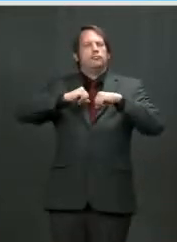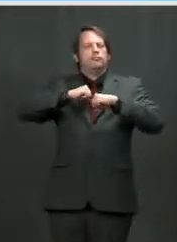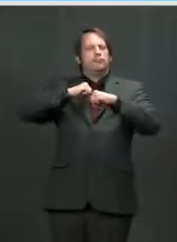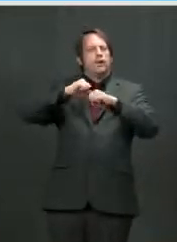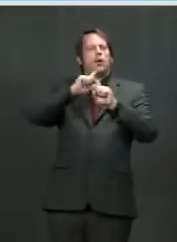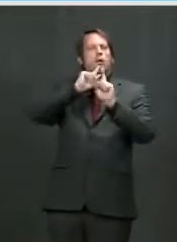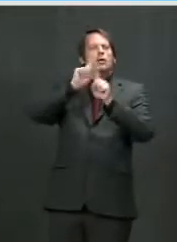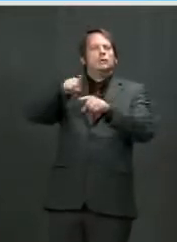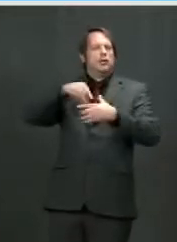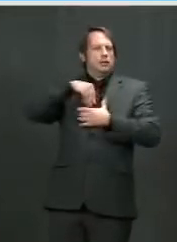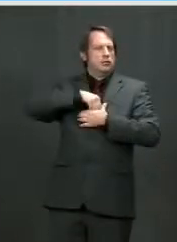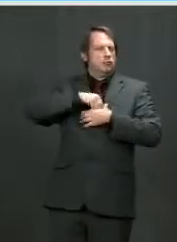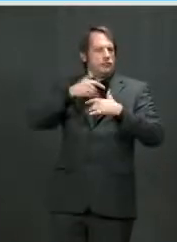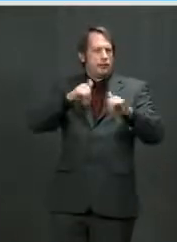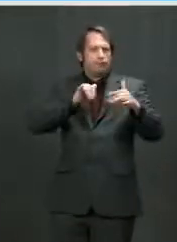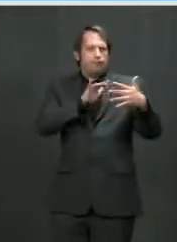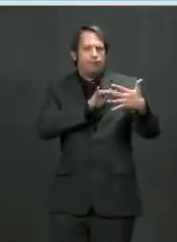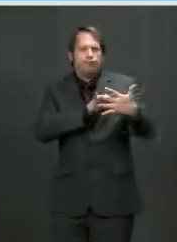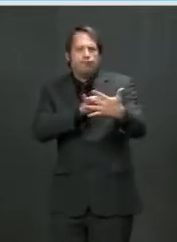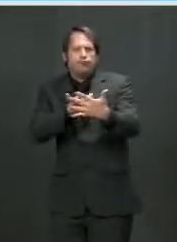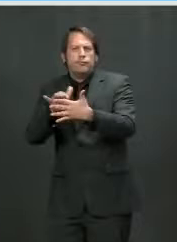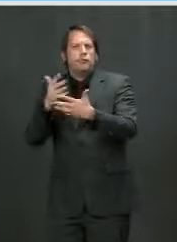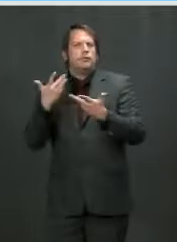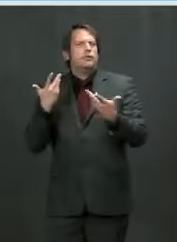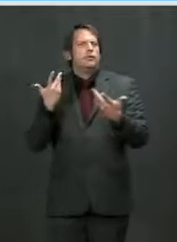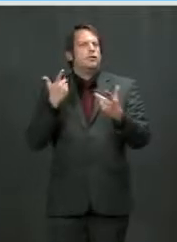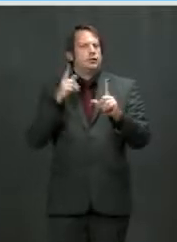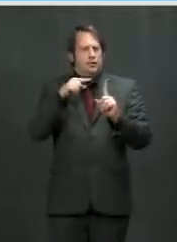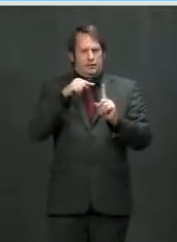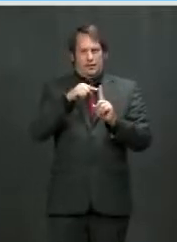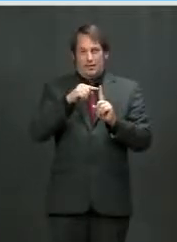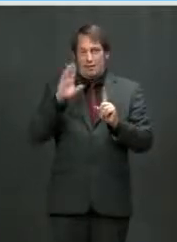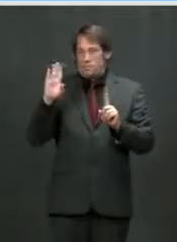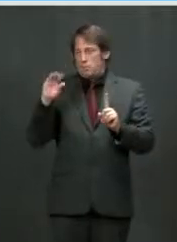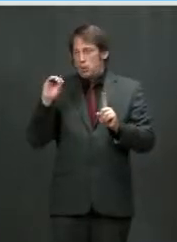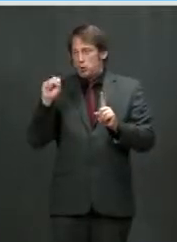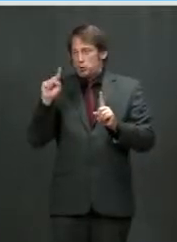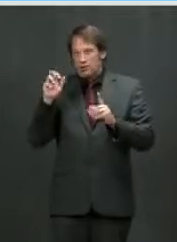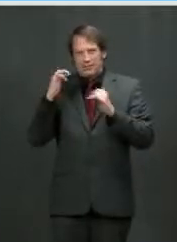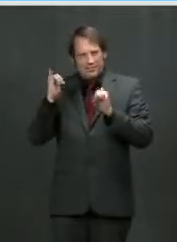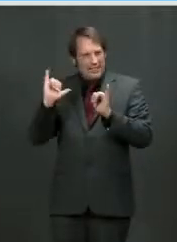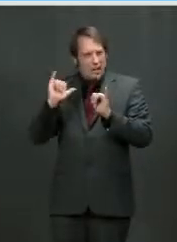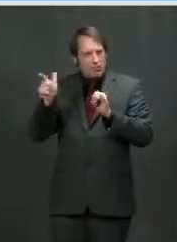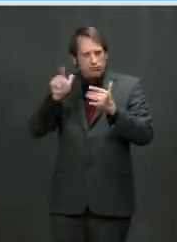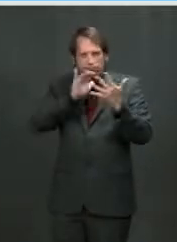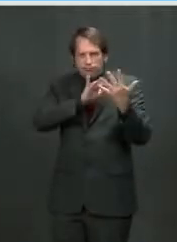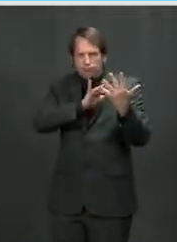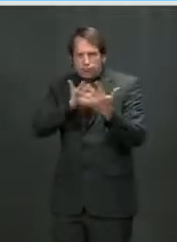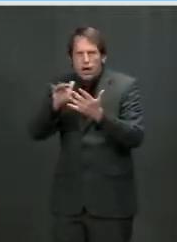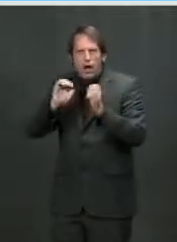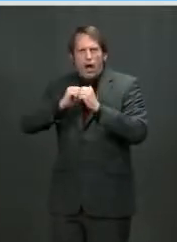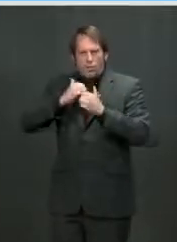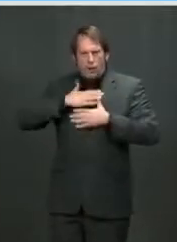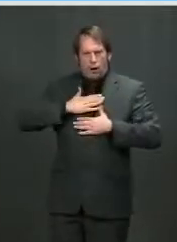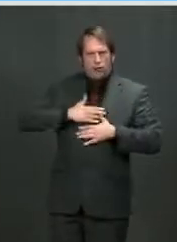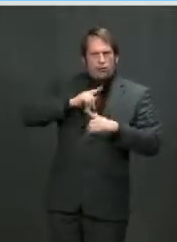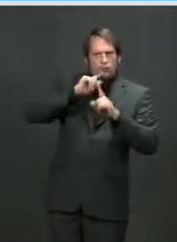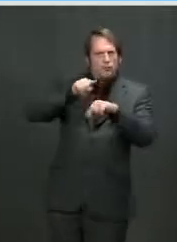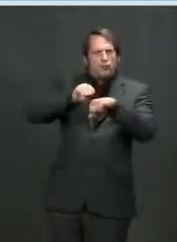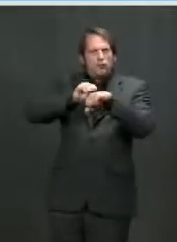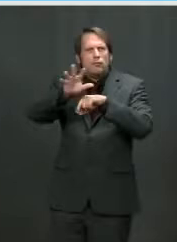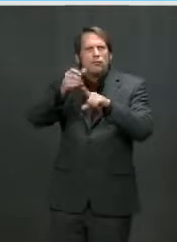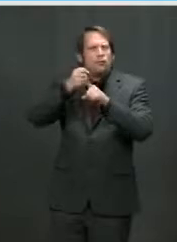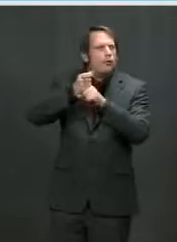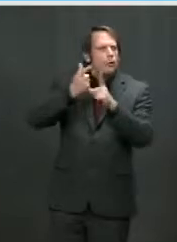as determining the effect of a booster dose to extend the duration and breadth of activity against not